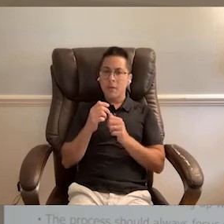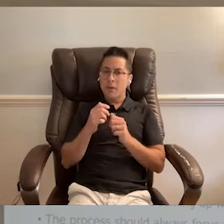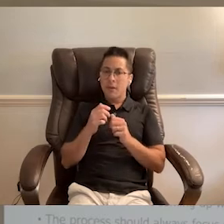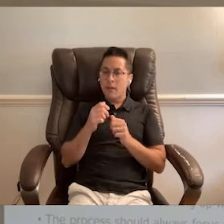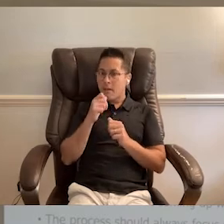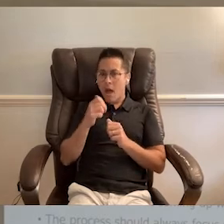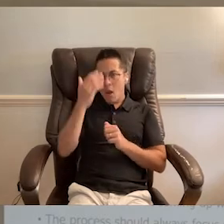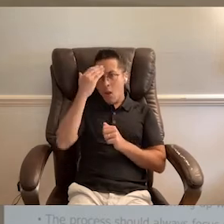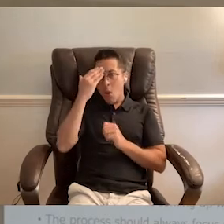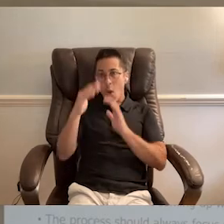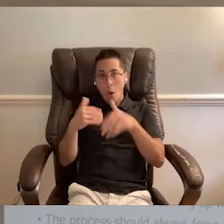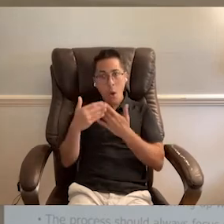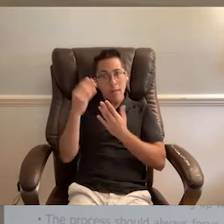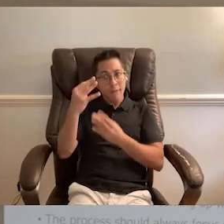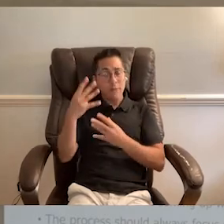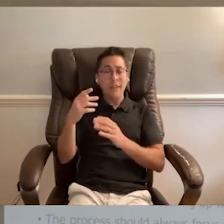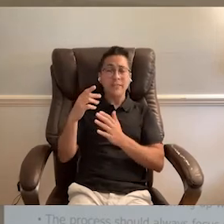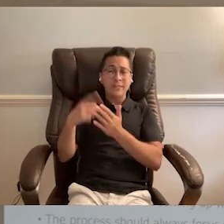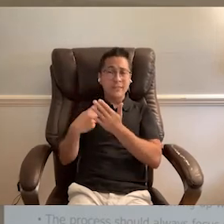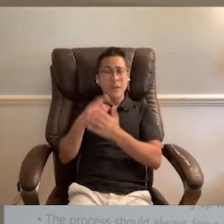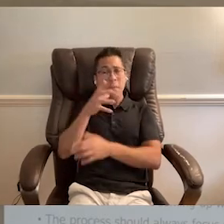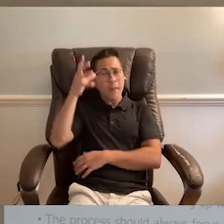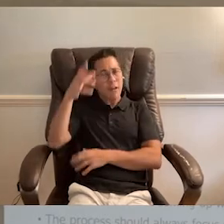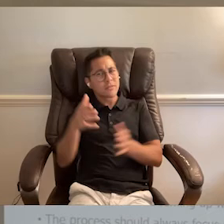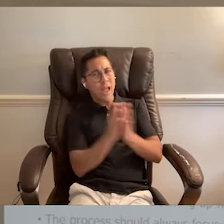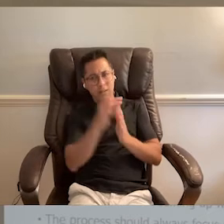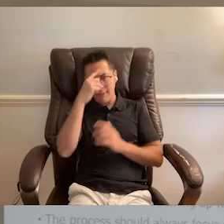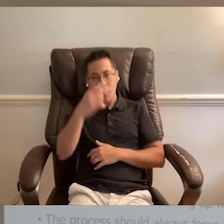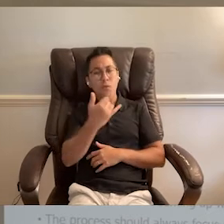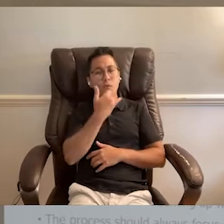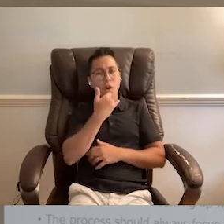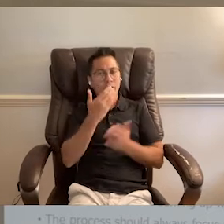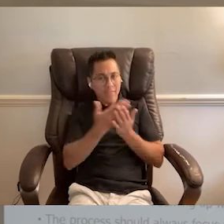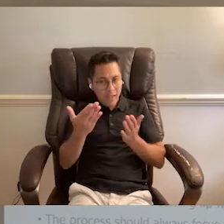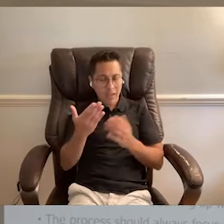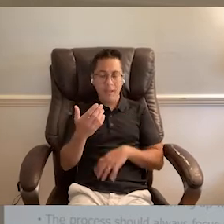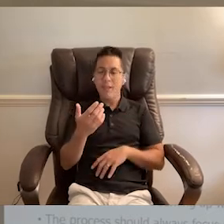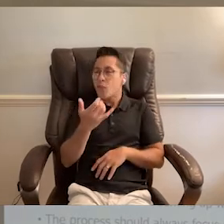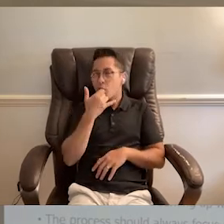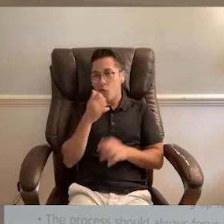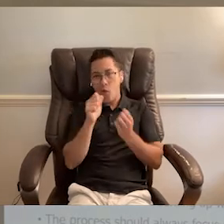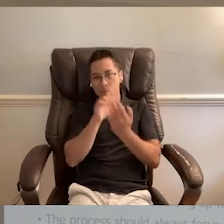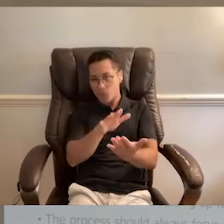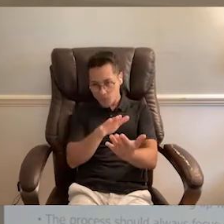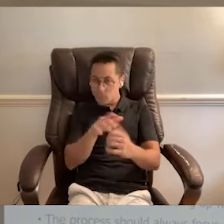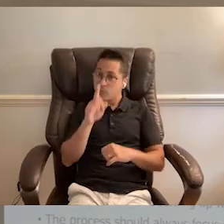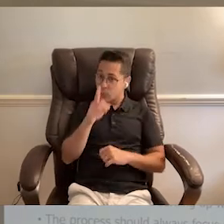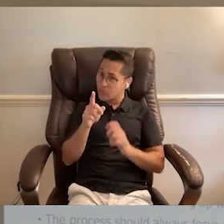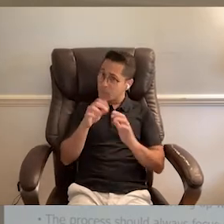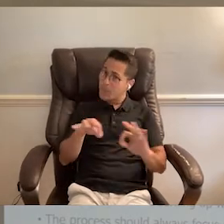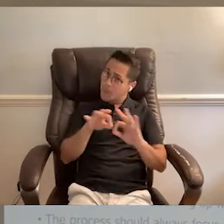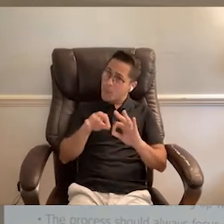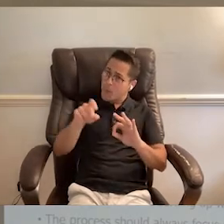sometimes parents are asking for the wrong thing and in the wrong way. So it's very important to get as